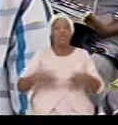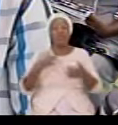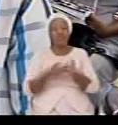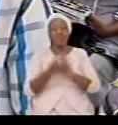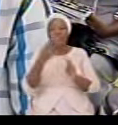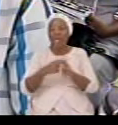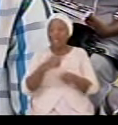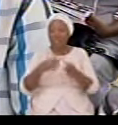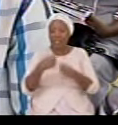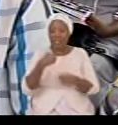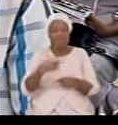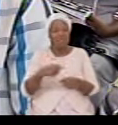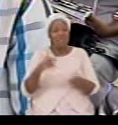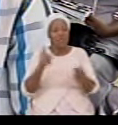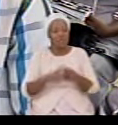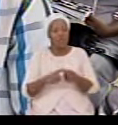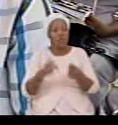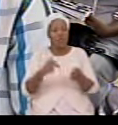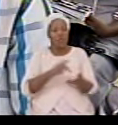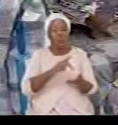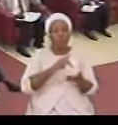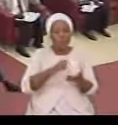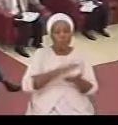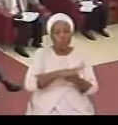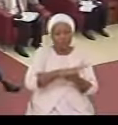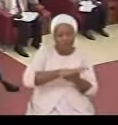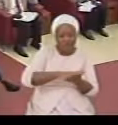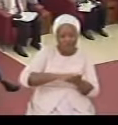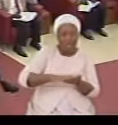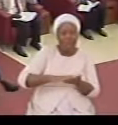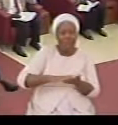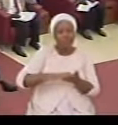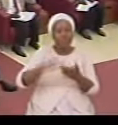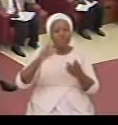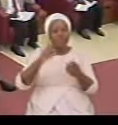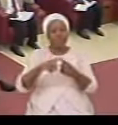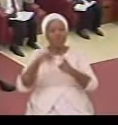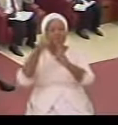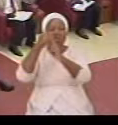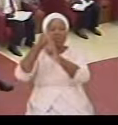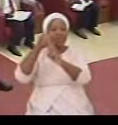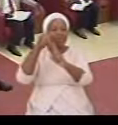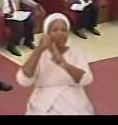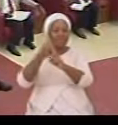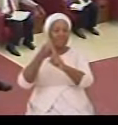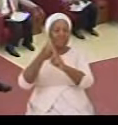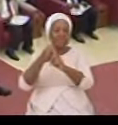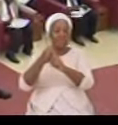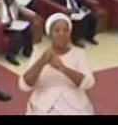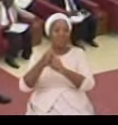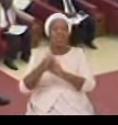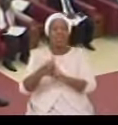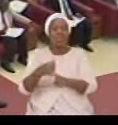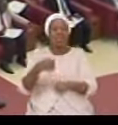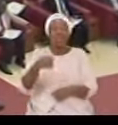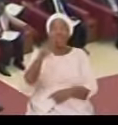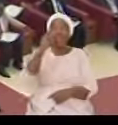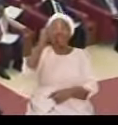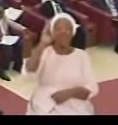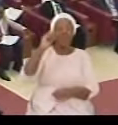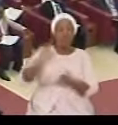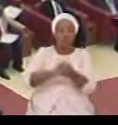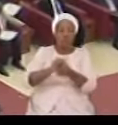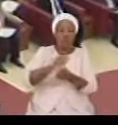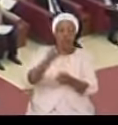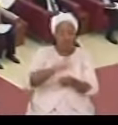says to purify unto himself, he will wash you clean.